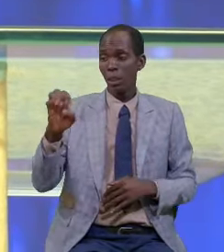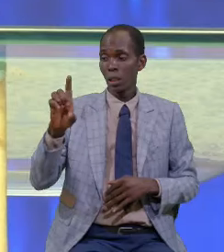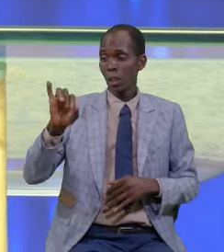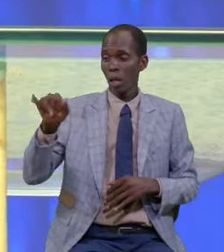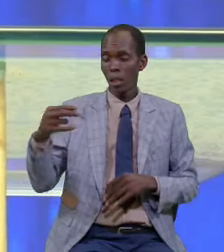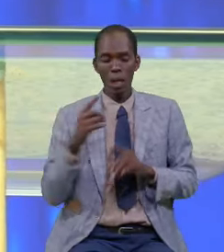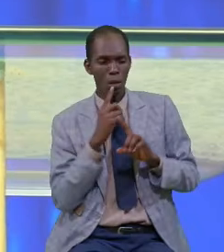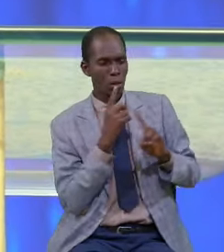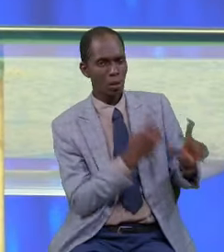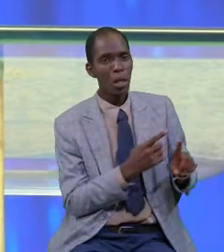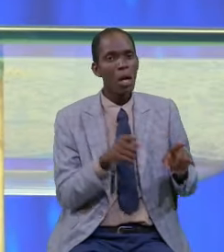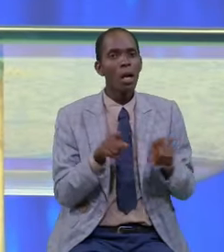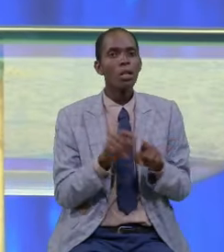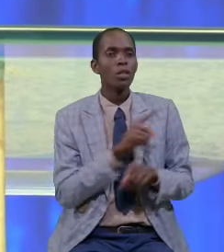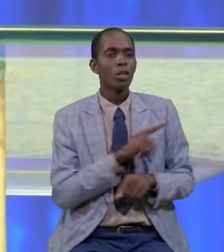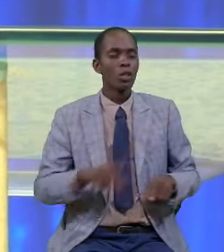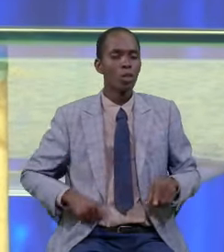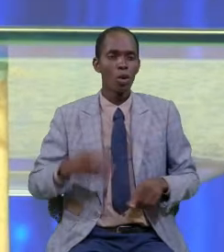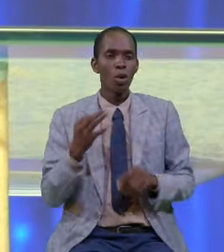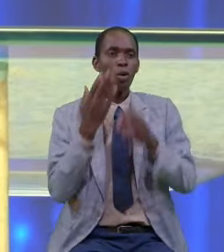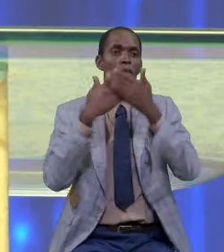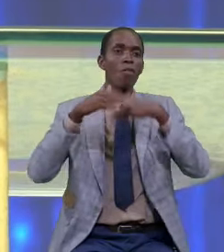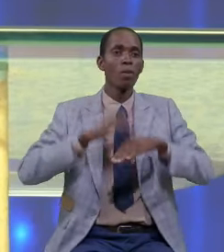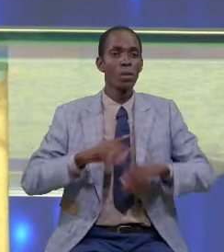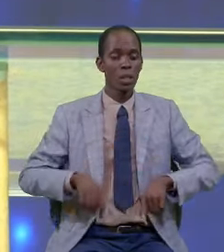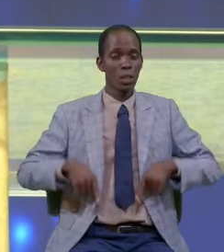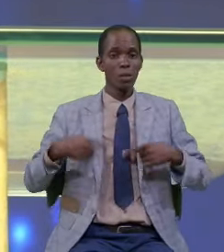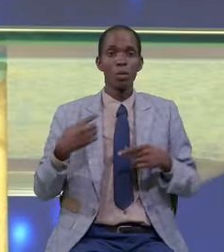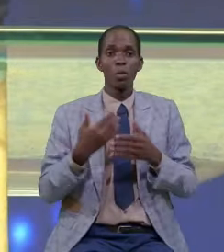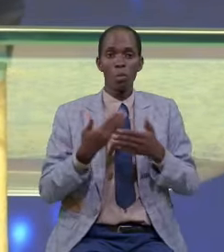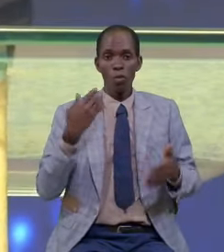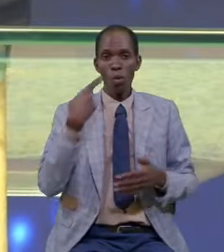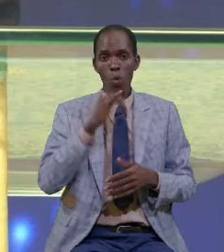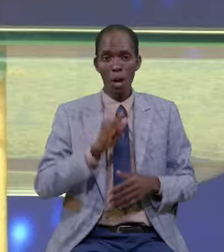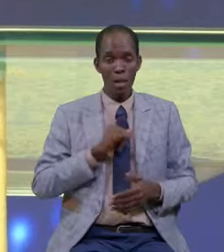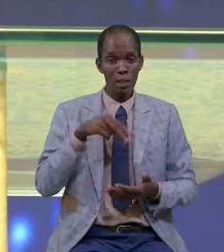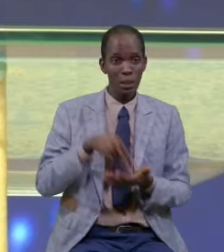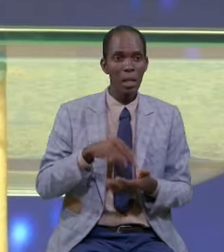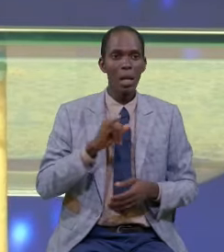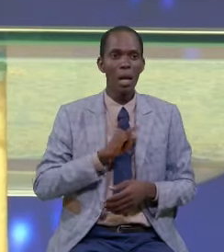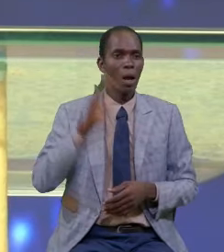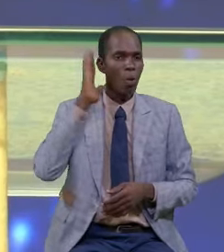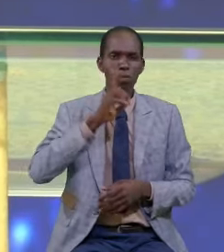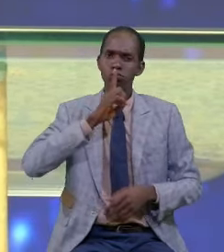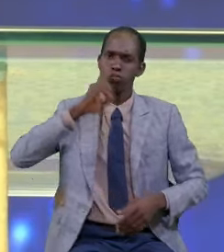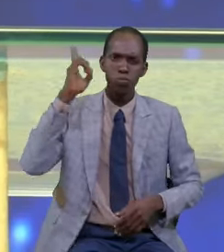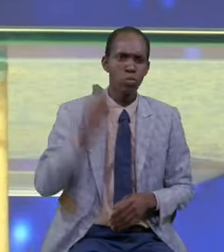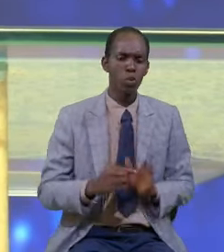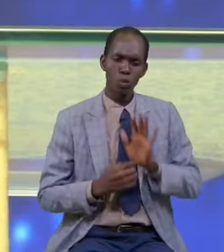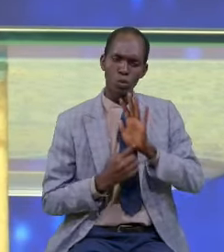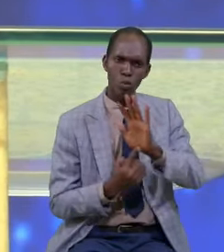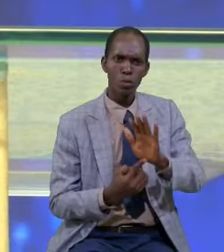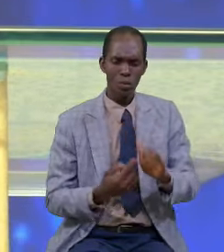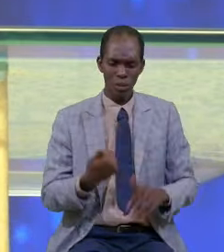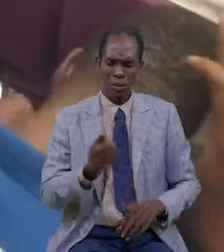I stand, I will surely show myself unto him. When? Today.